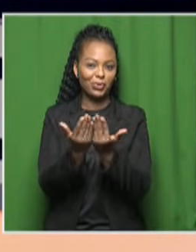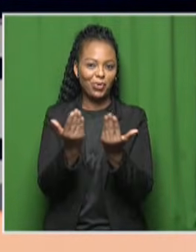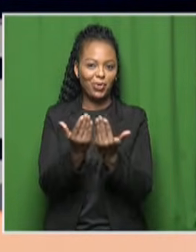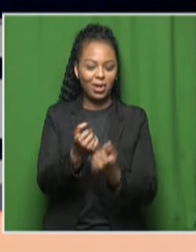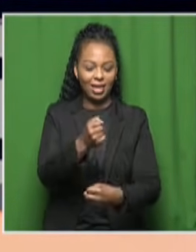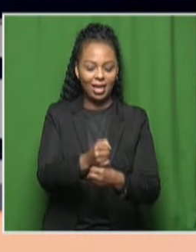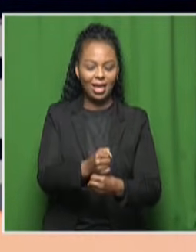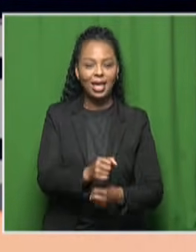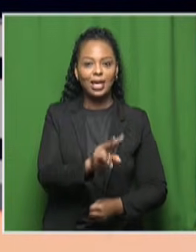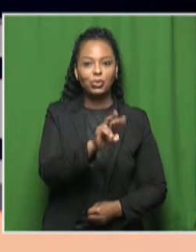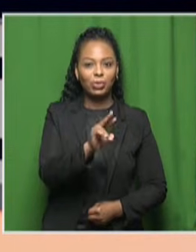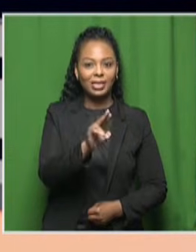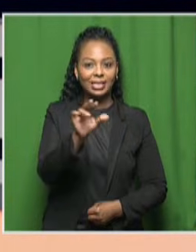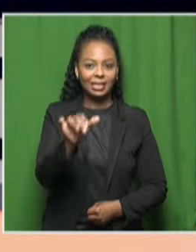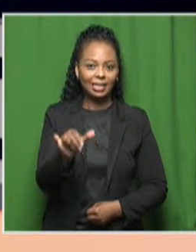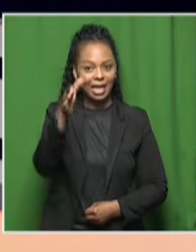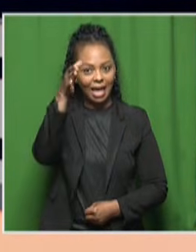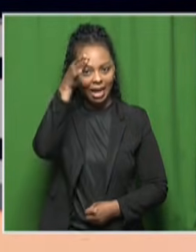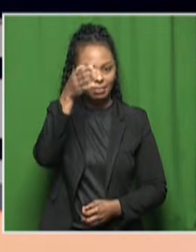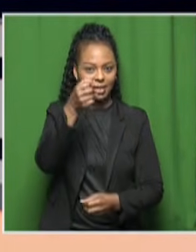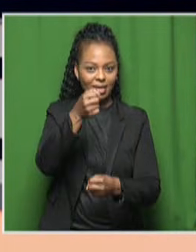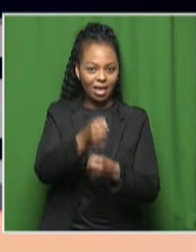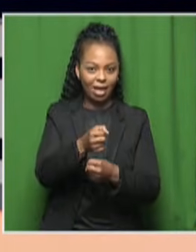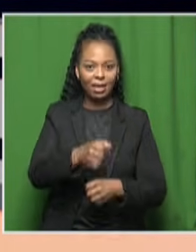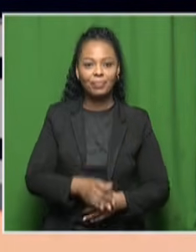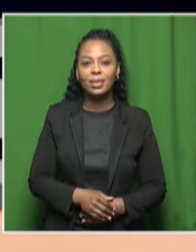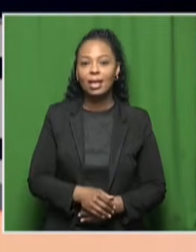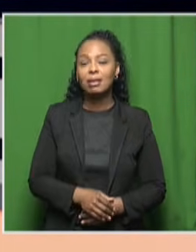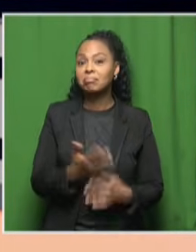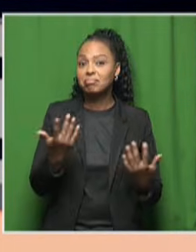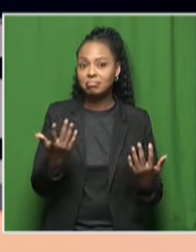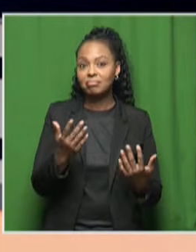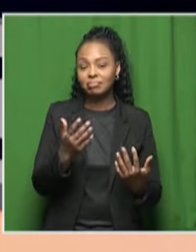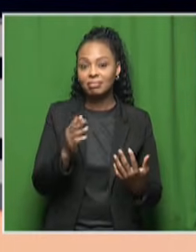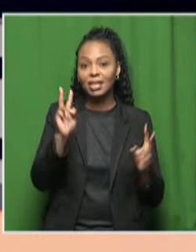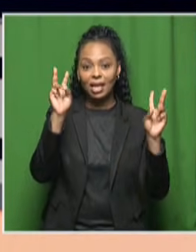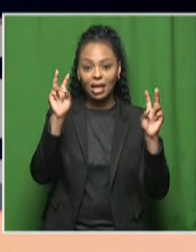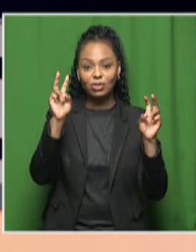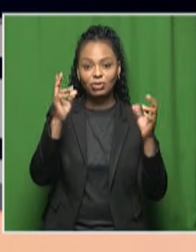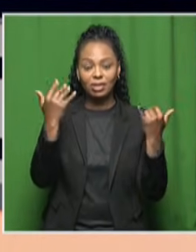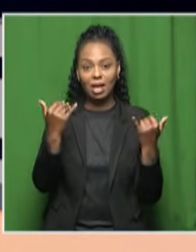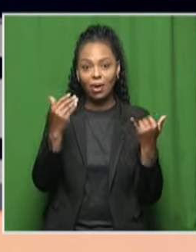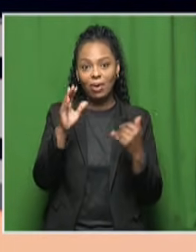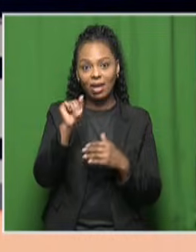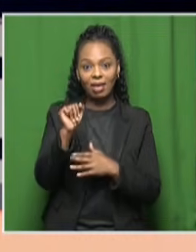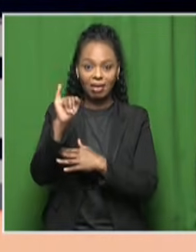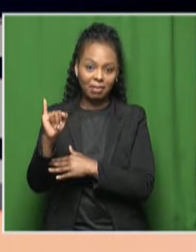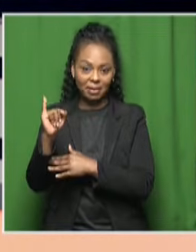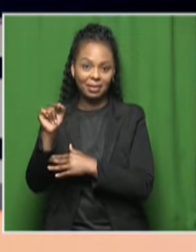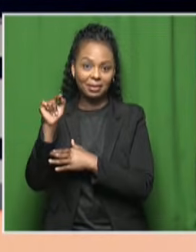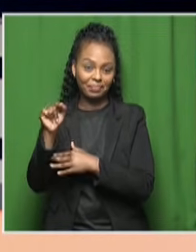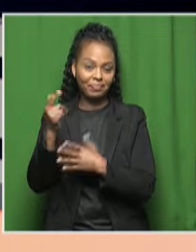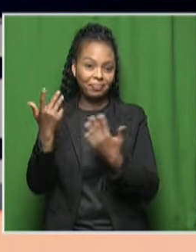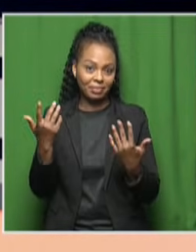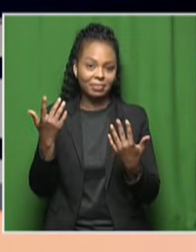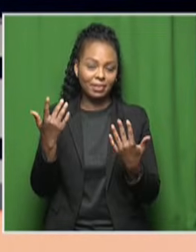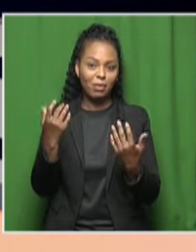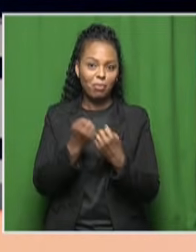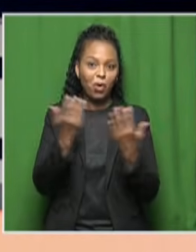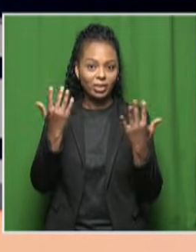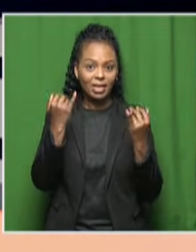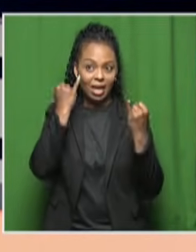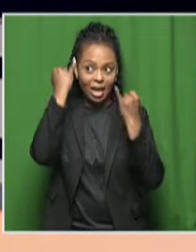And the use of artificial intelligence in our education system has, of course, seen growth with new innovative and